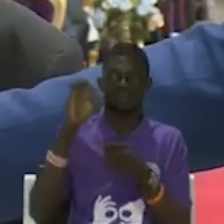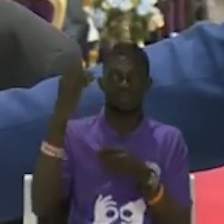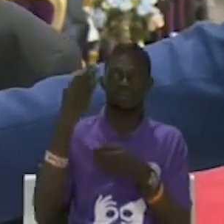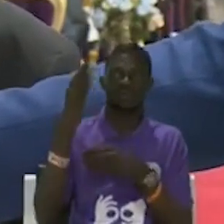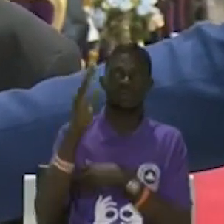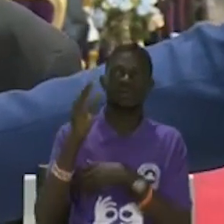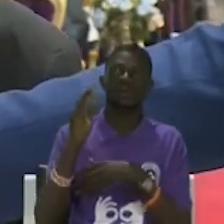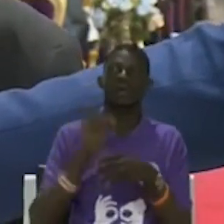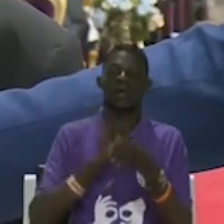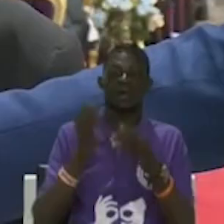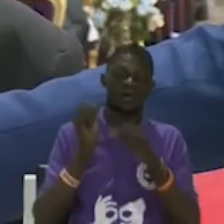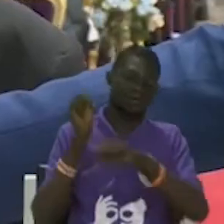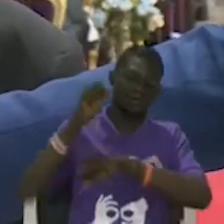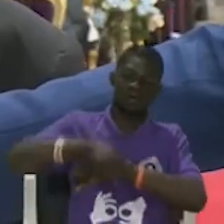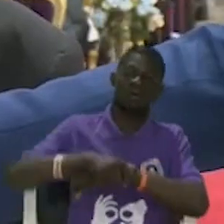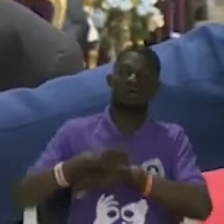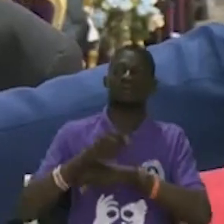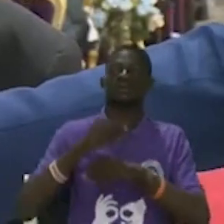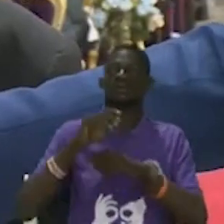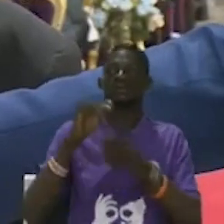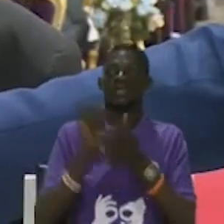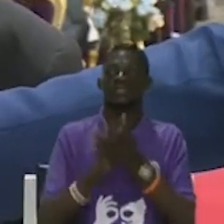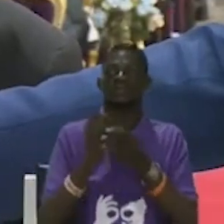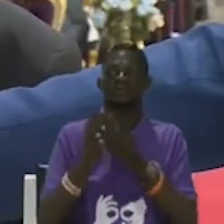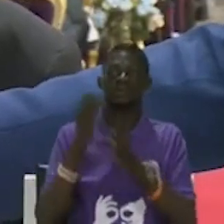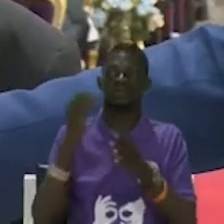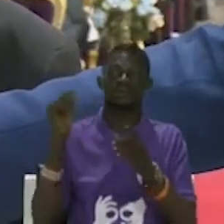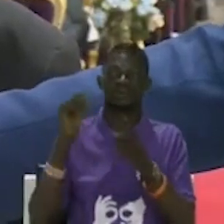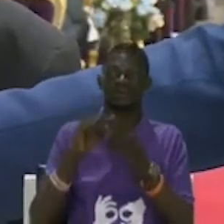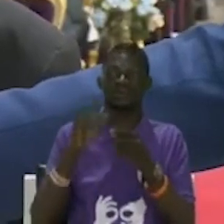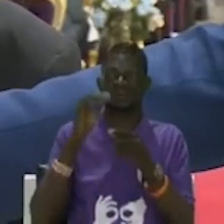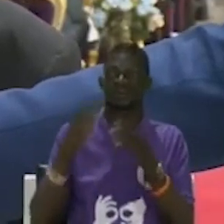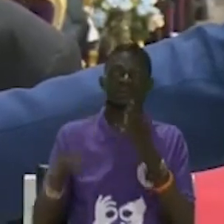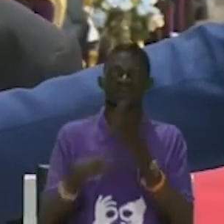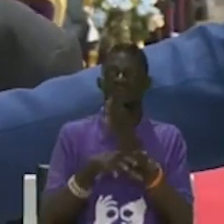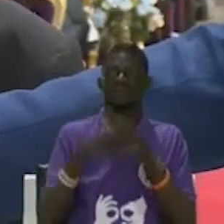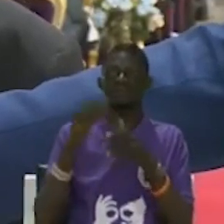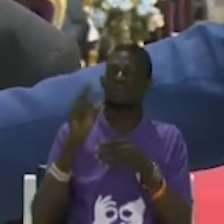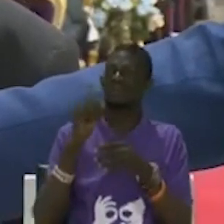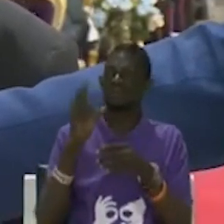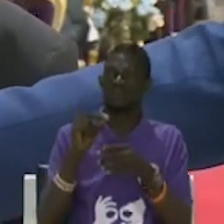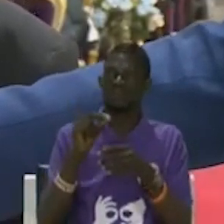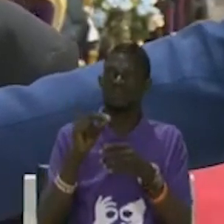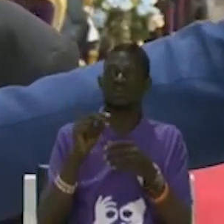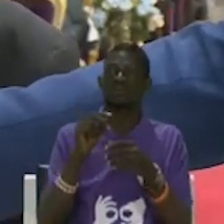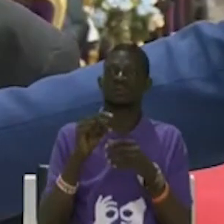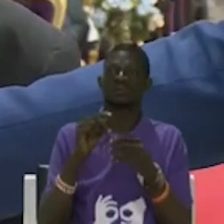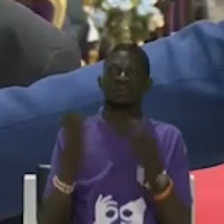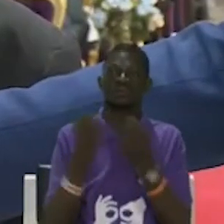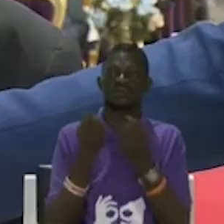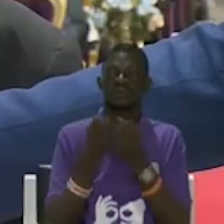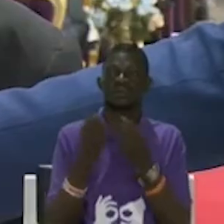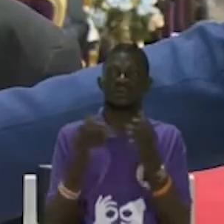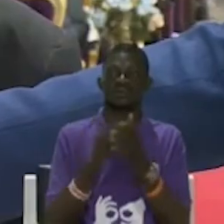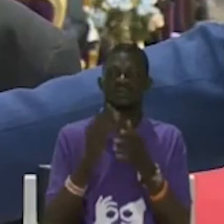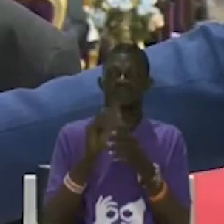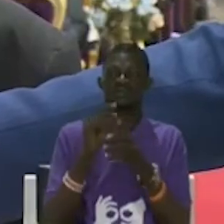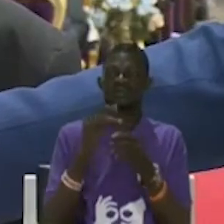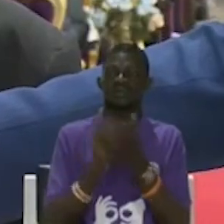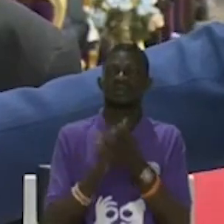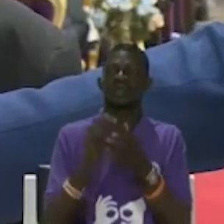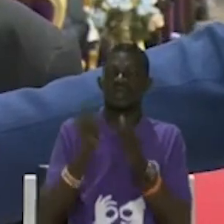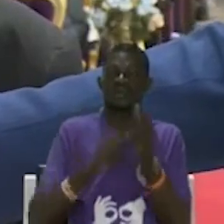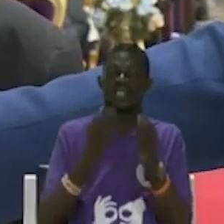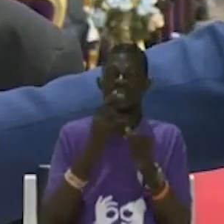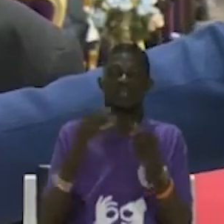I overcome the one chance because of the man said I should come down and say, no. No weapon fighting against me shall prosper. That